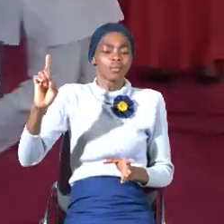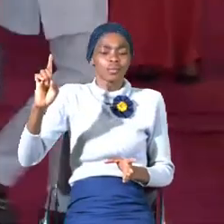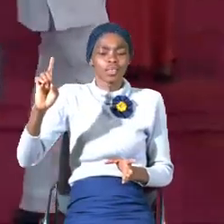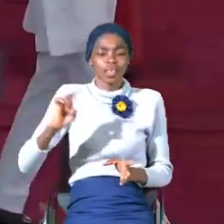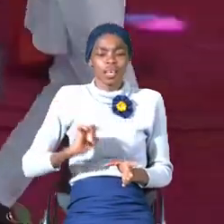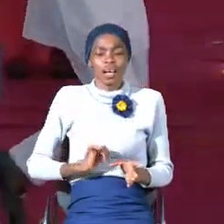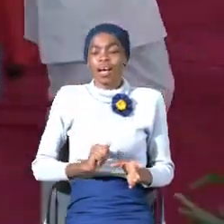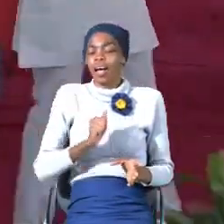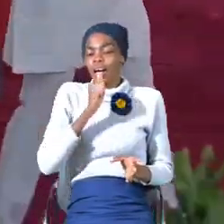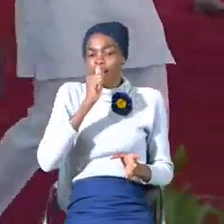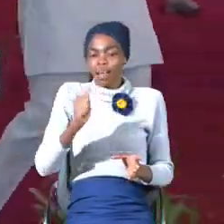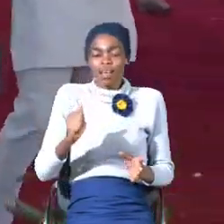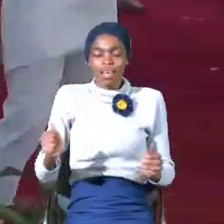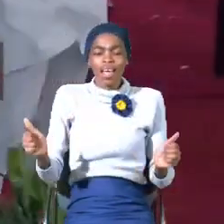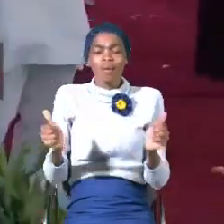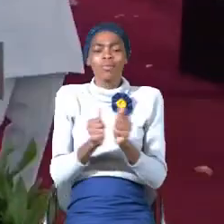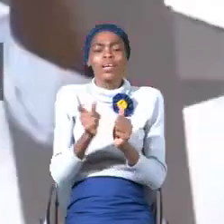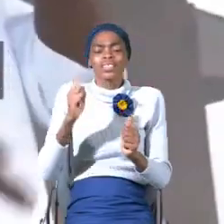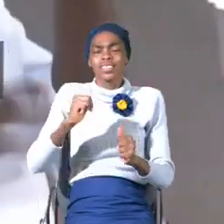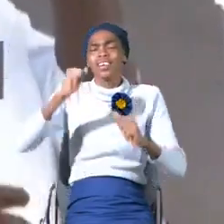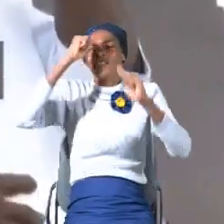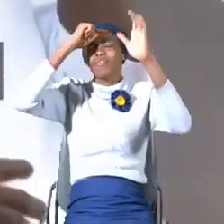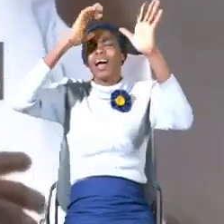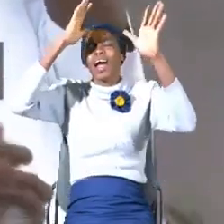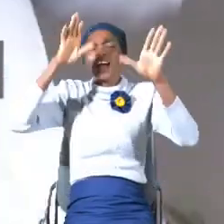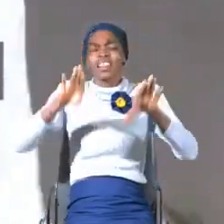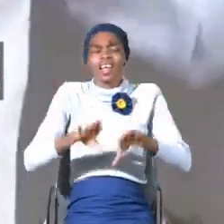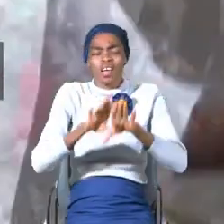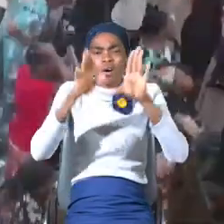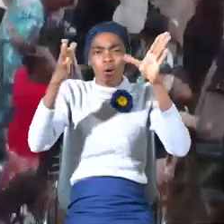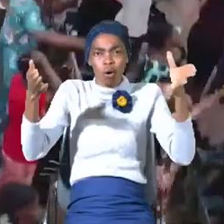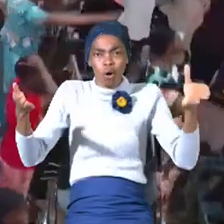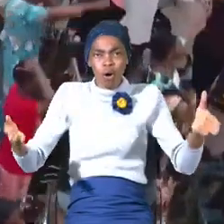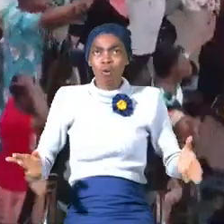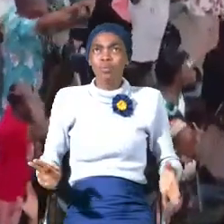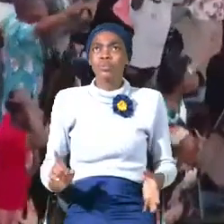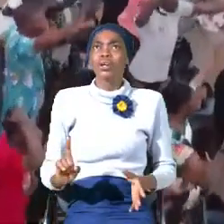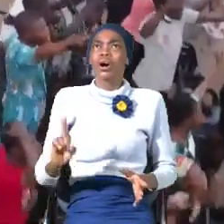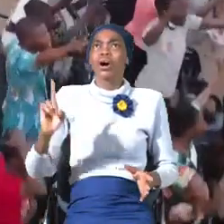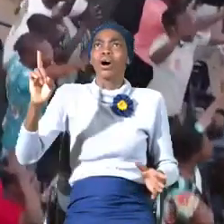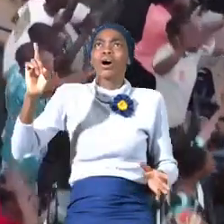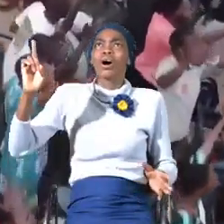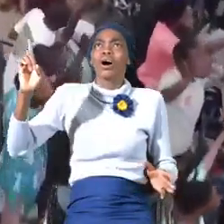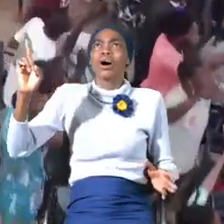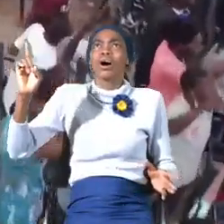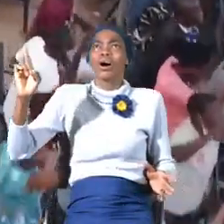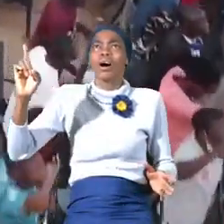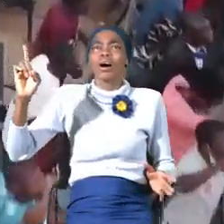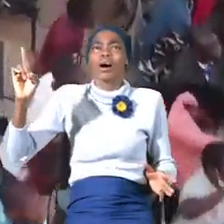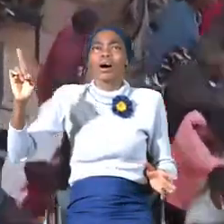up. I am with the Father open